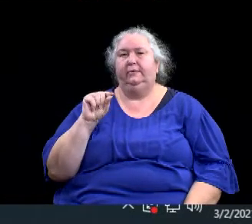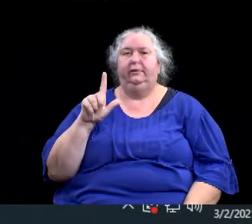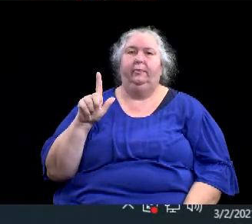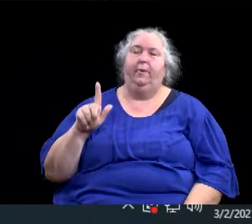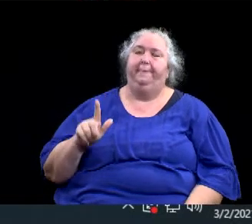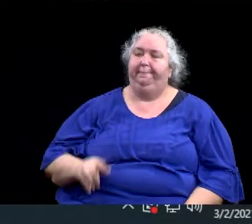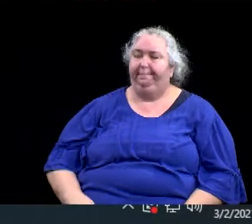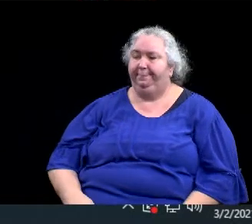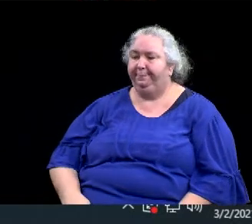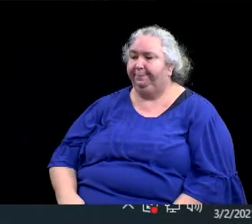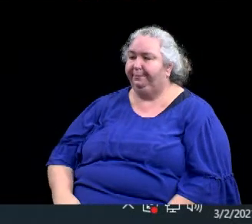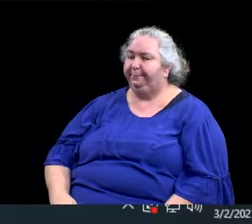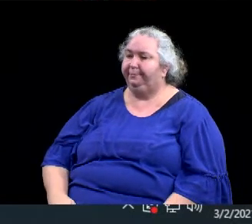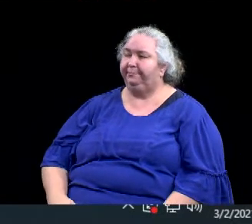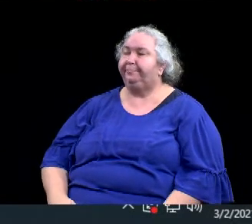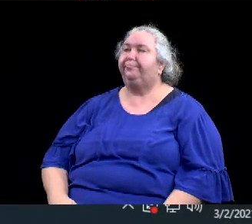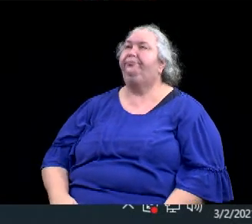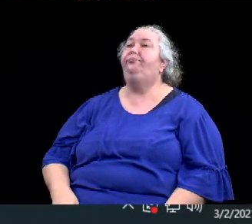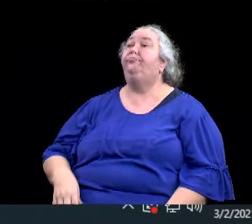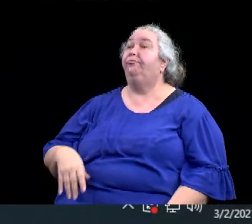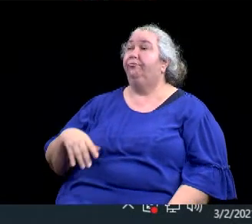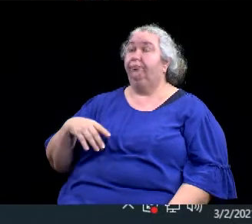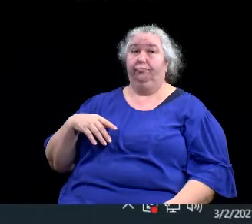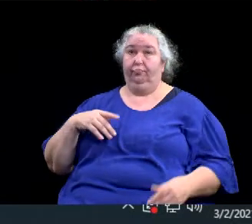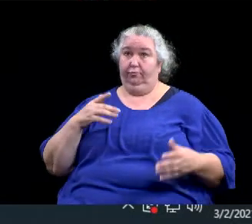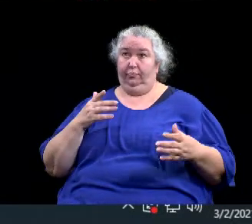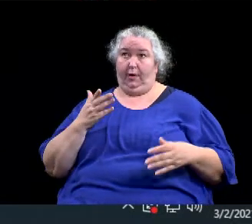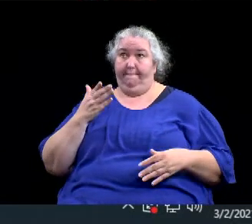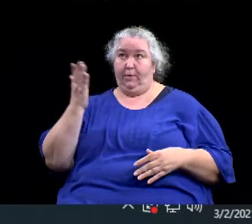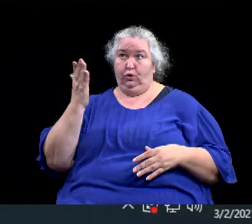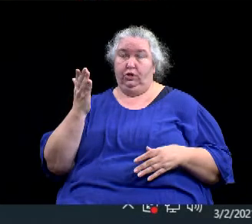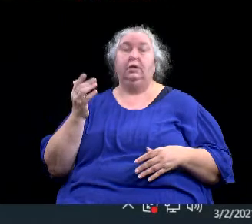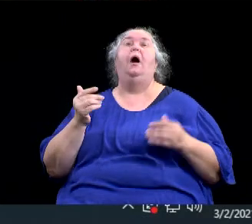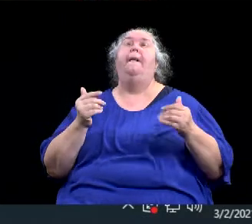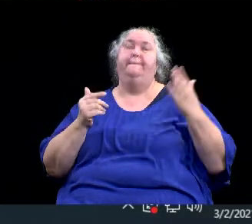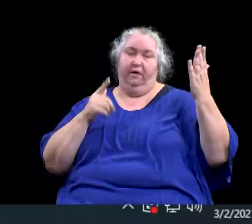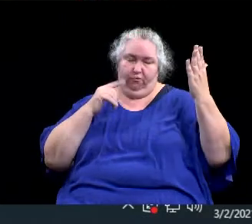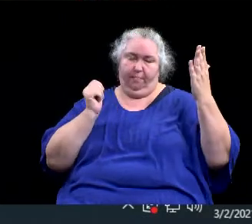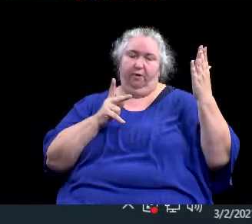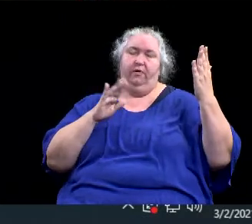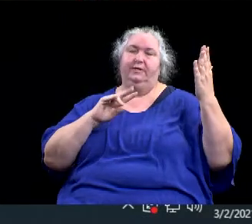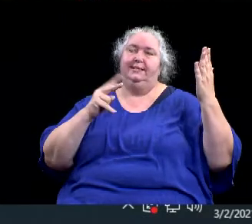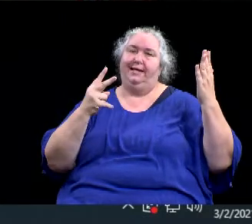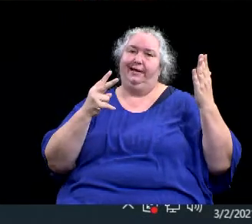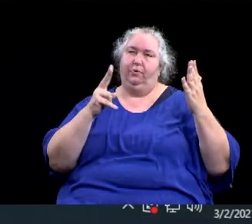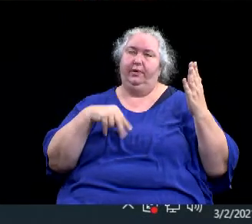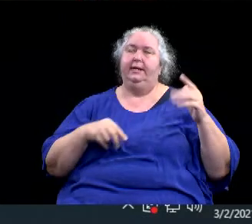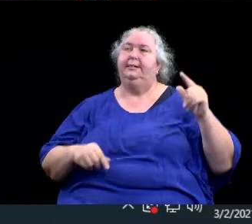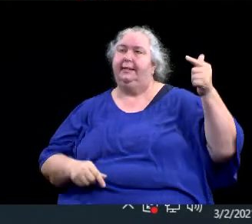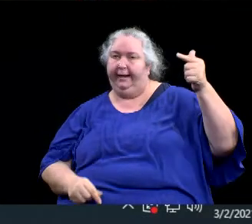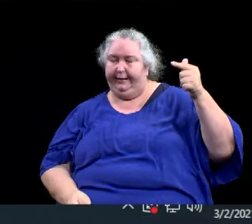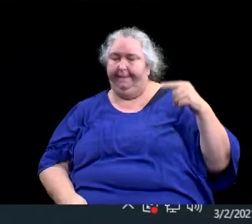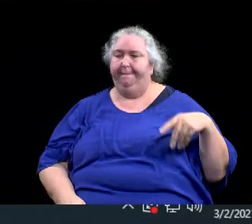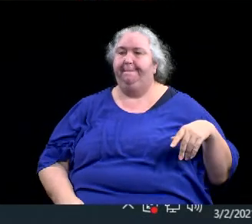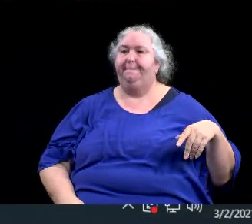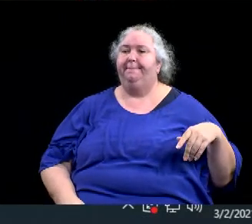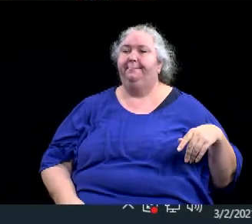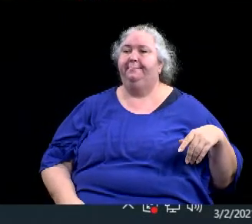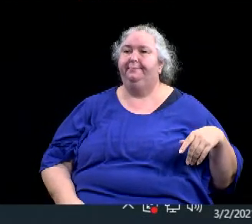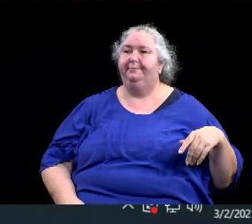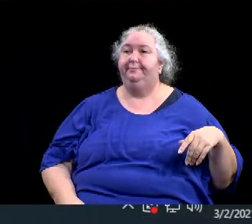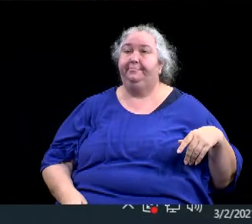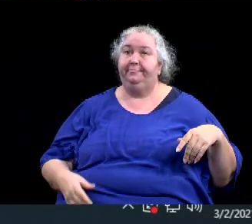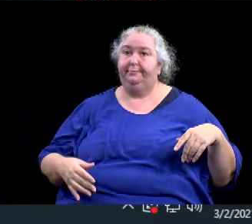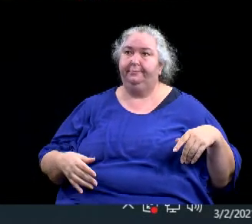Is there a motion? I'll move for approval on second reading. Second? Is there a second? Second. Second.